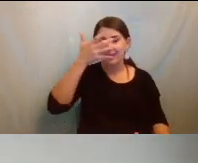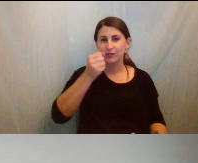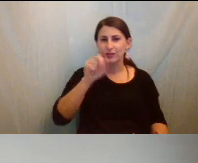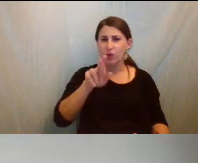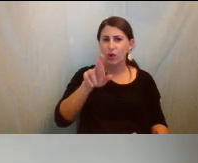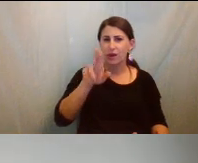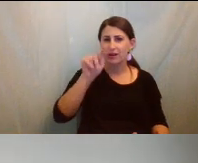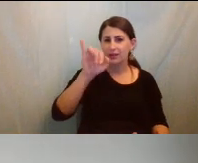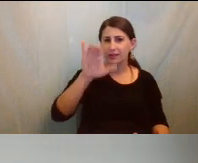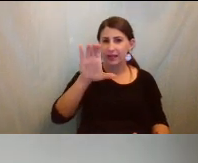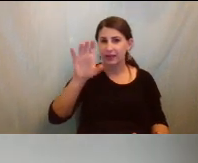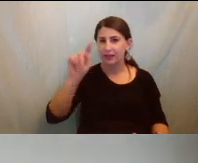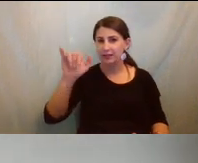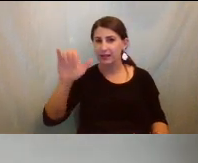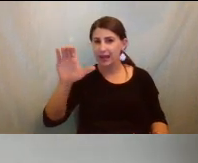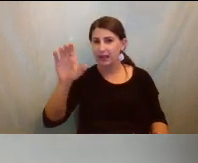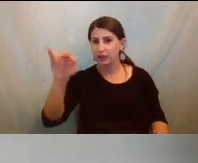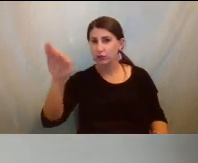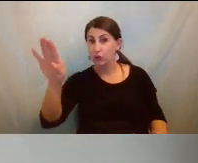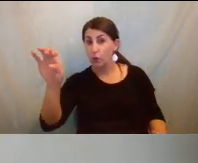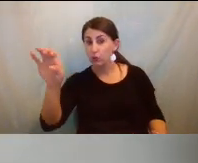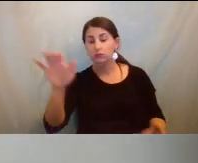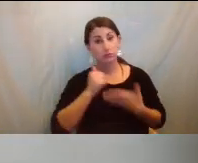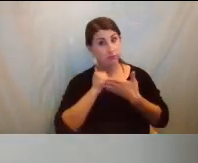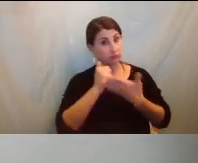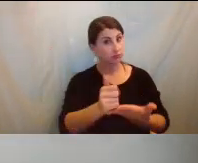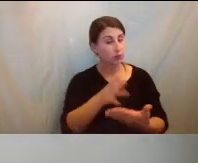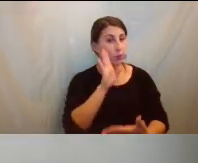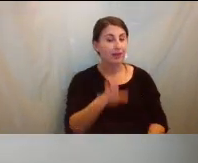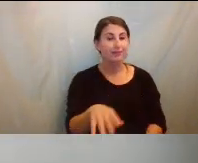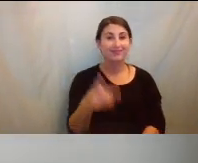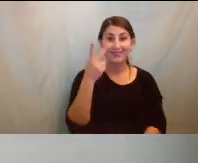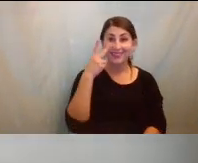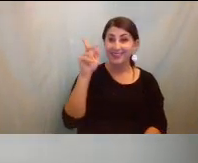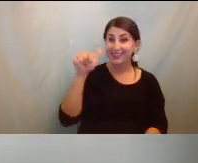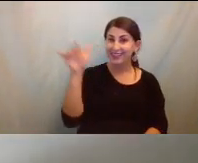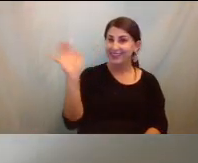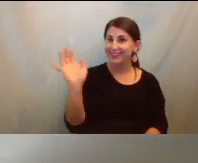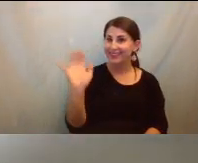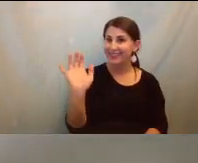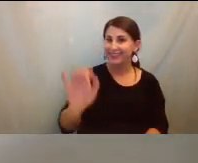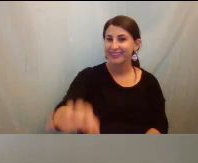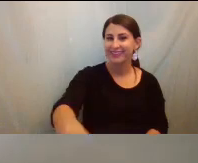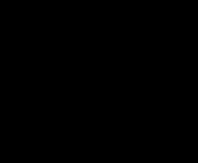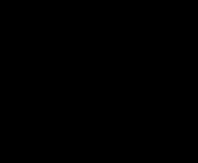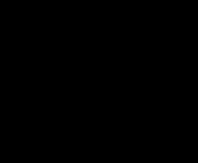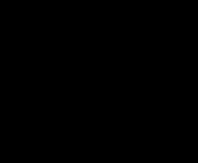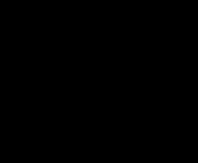the tic-tac-toe. Okay, that can really help you. All right, see you later.